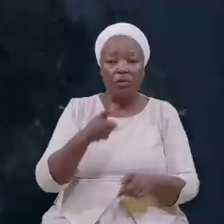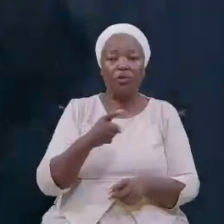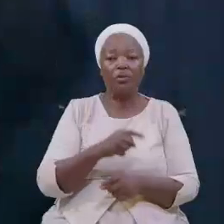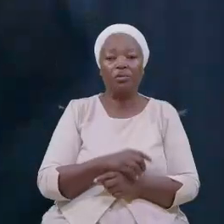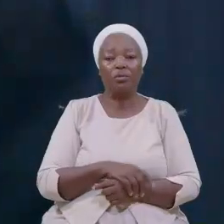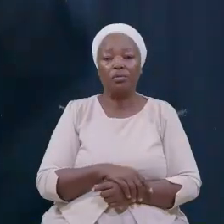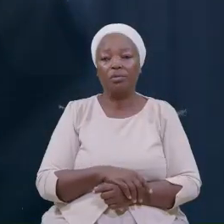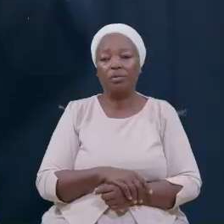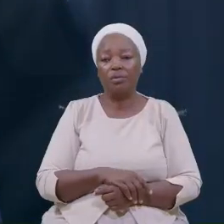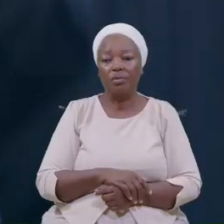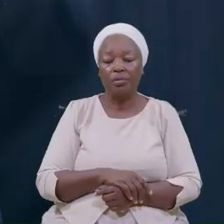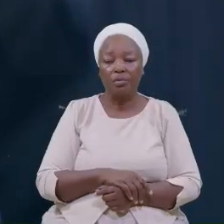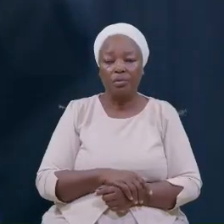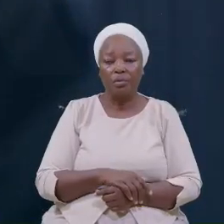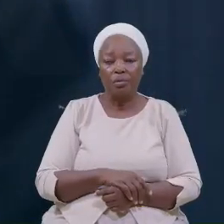It